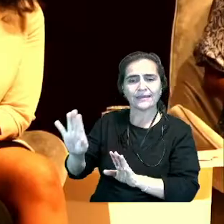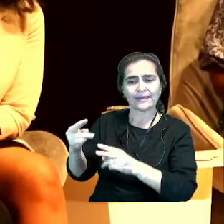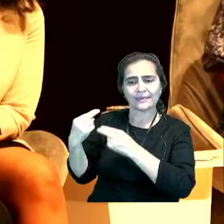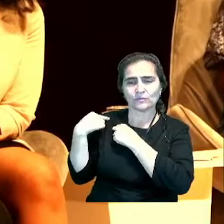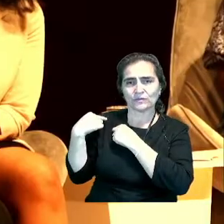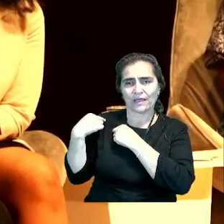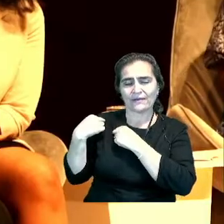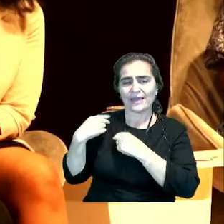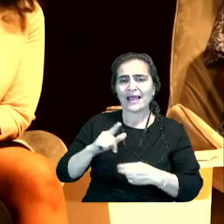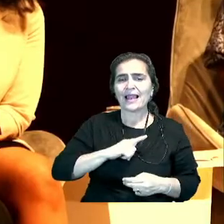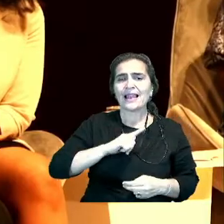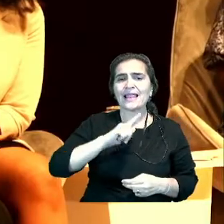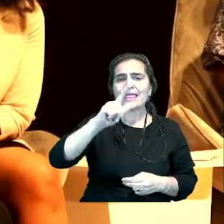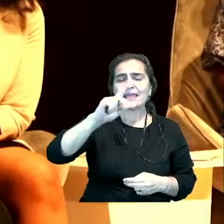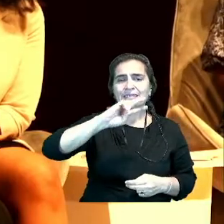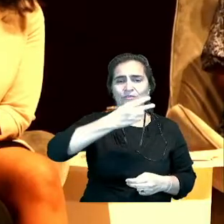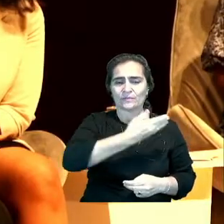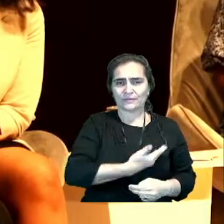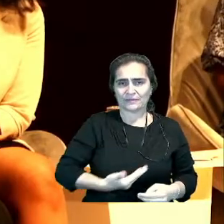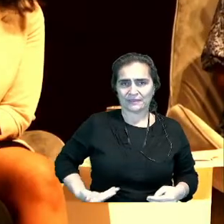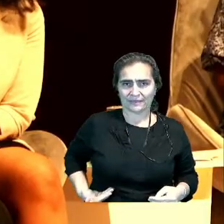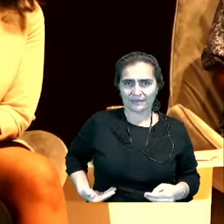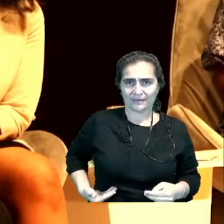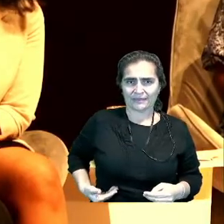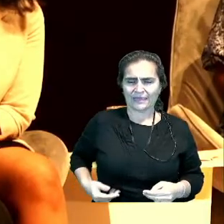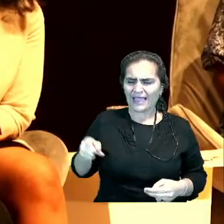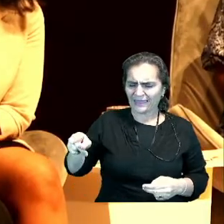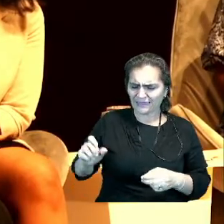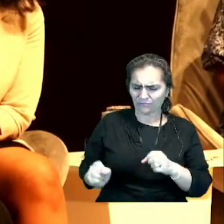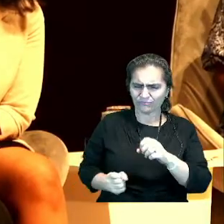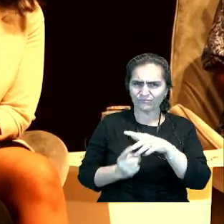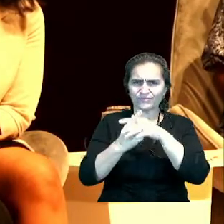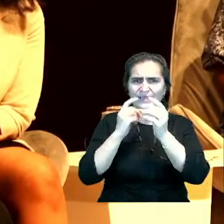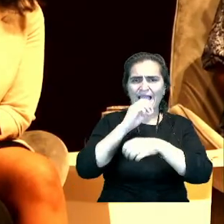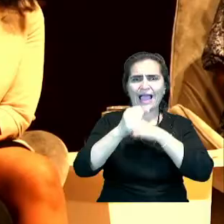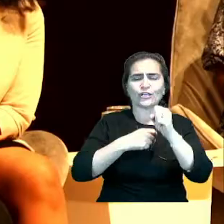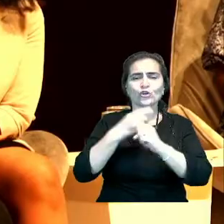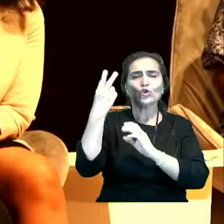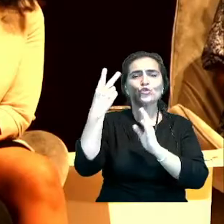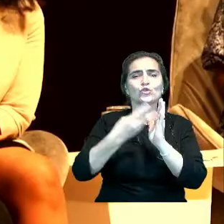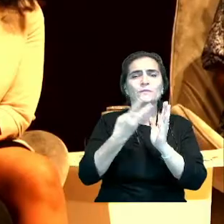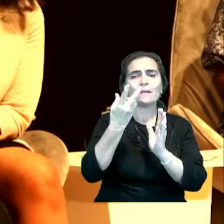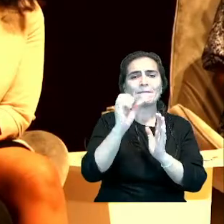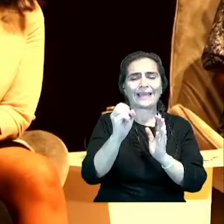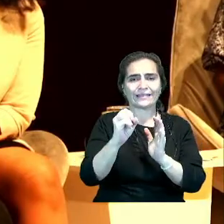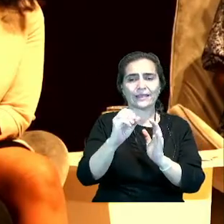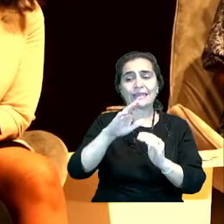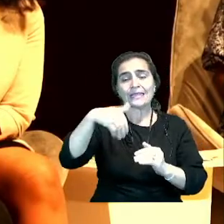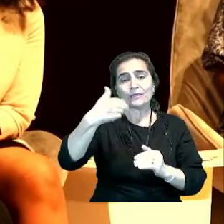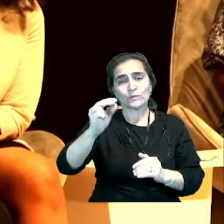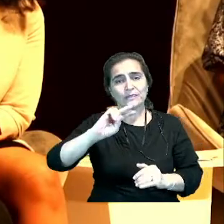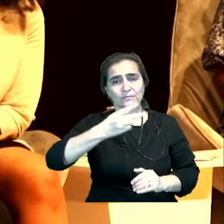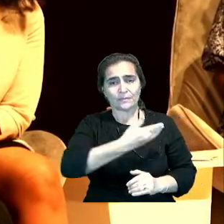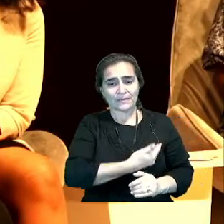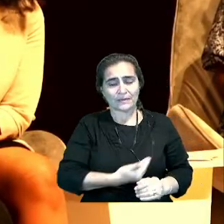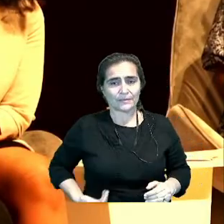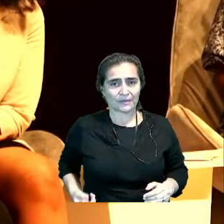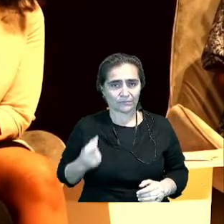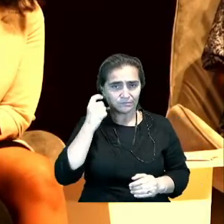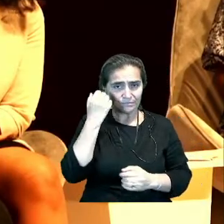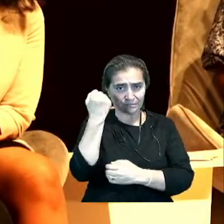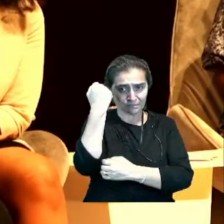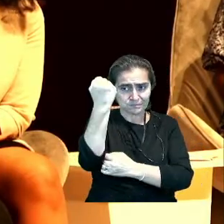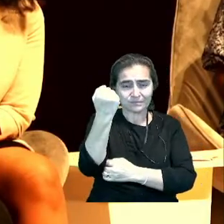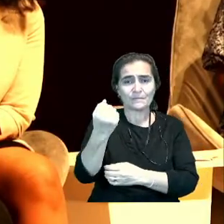even though it came to be in 2020, the Vice President brought it to life and focalized it in